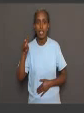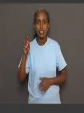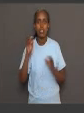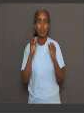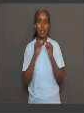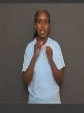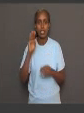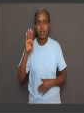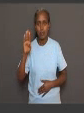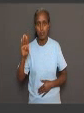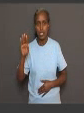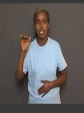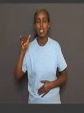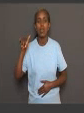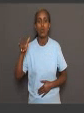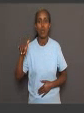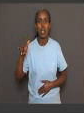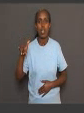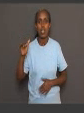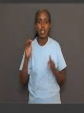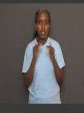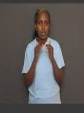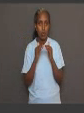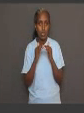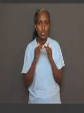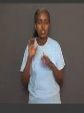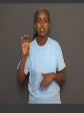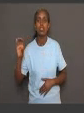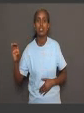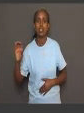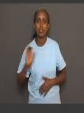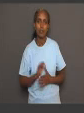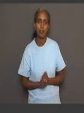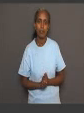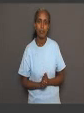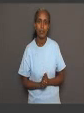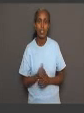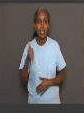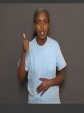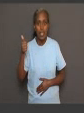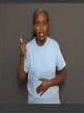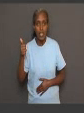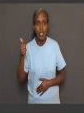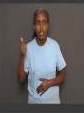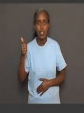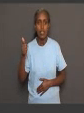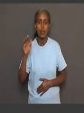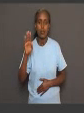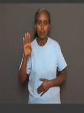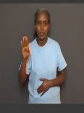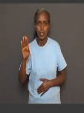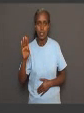plus by equals c, where a,